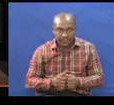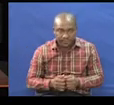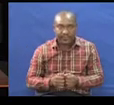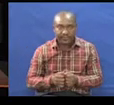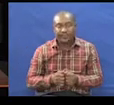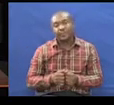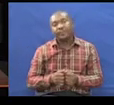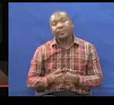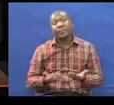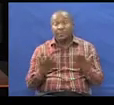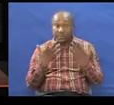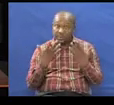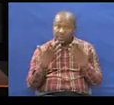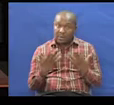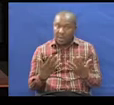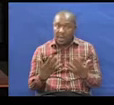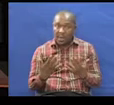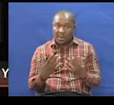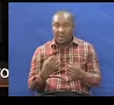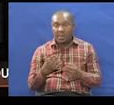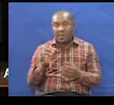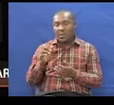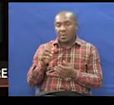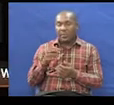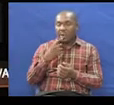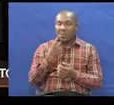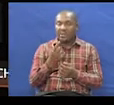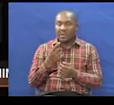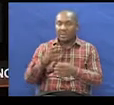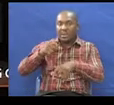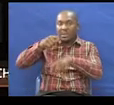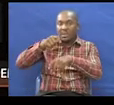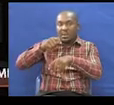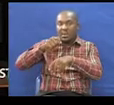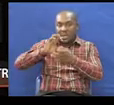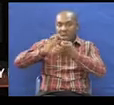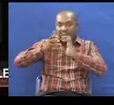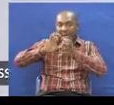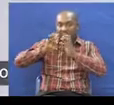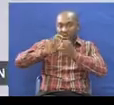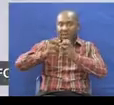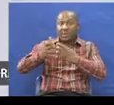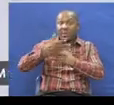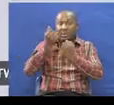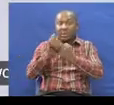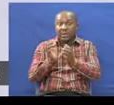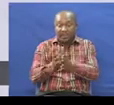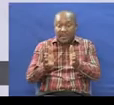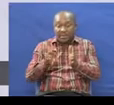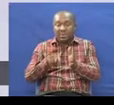Now, we call it the reaction taking place. We call it the reaction taking place.